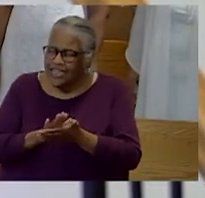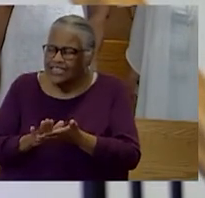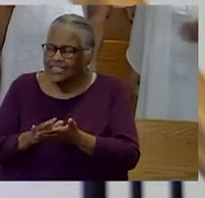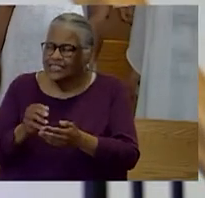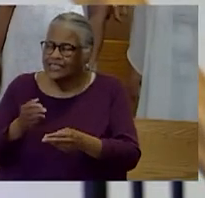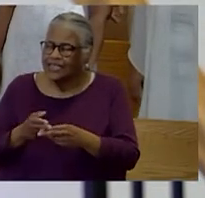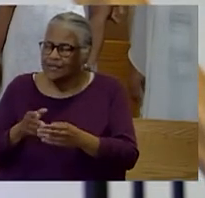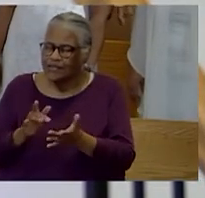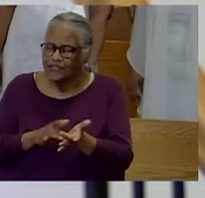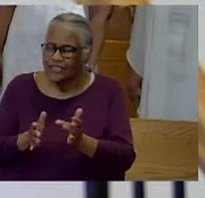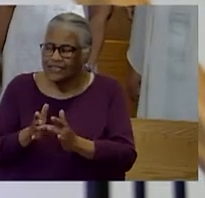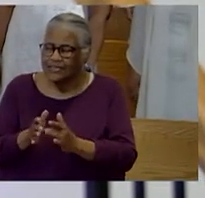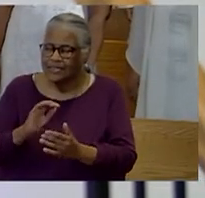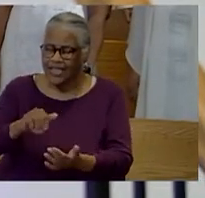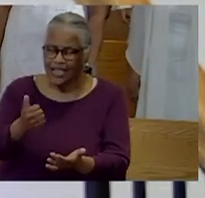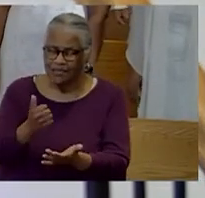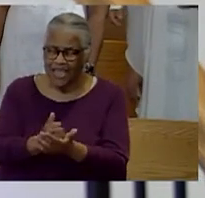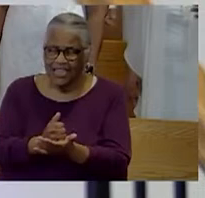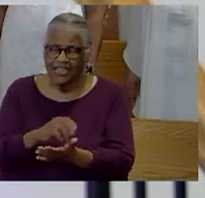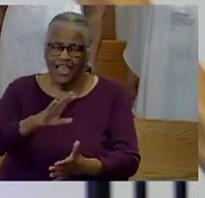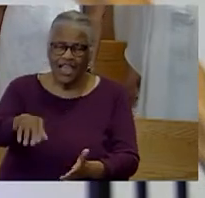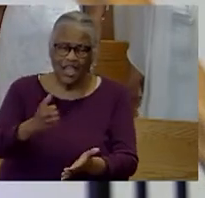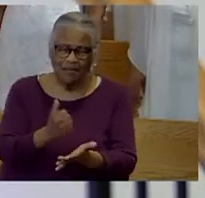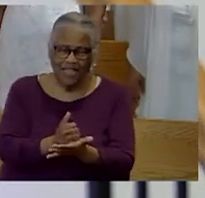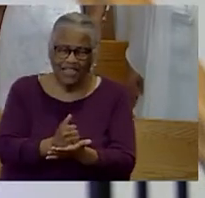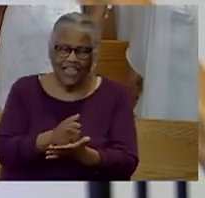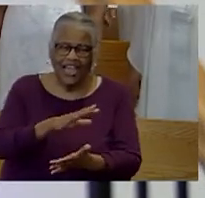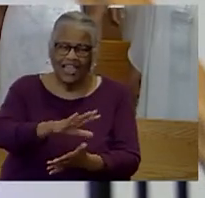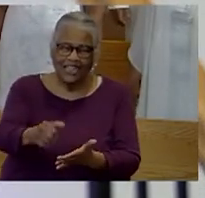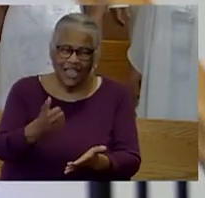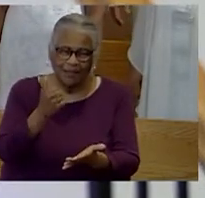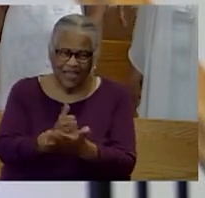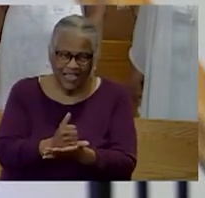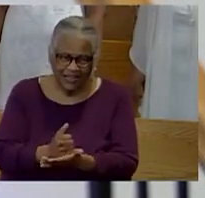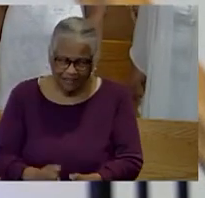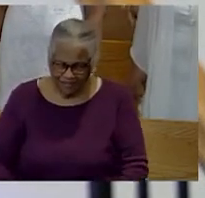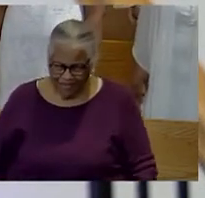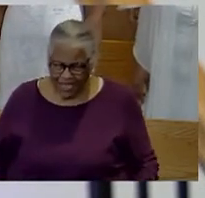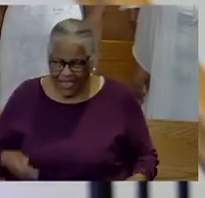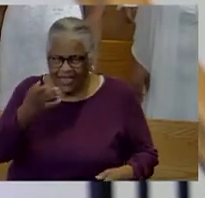Jesus, amen, amen, and